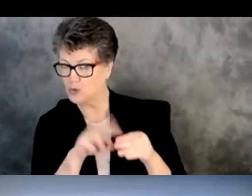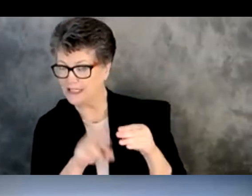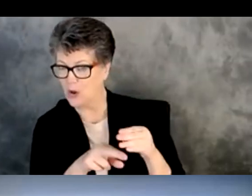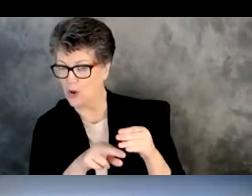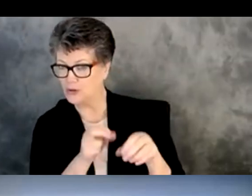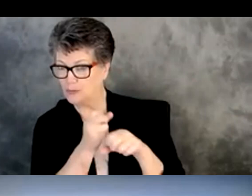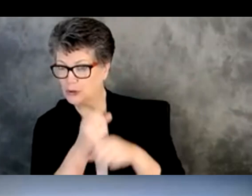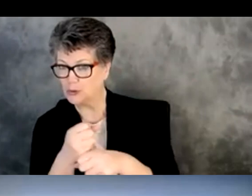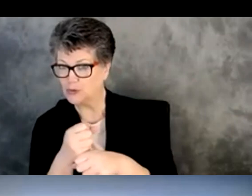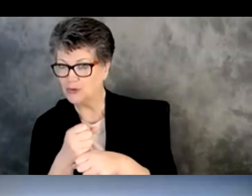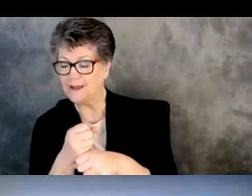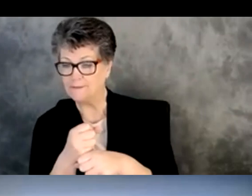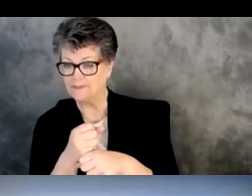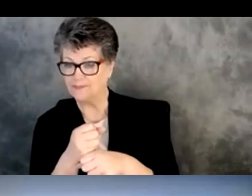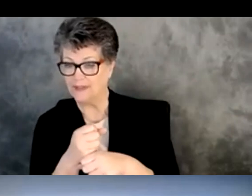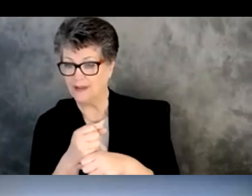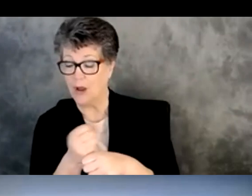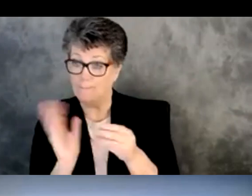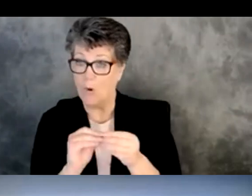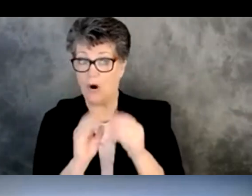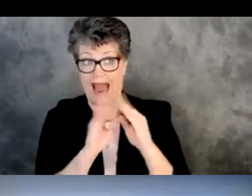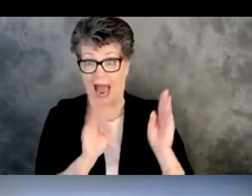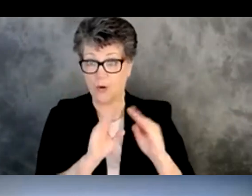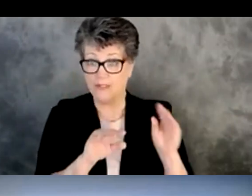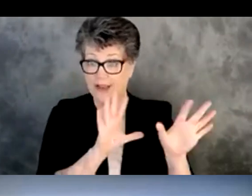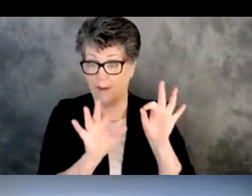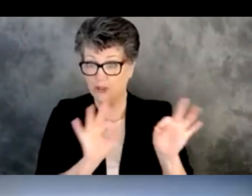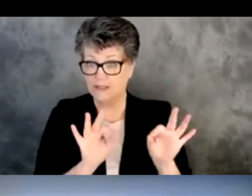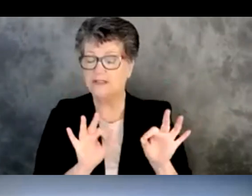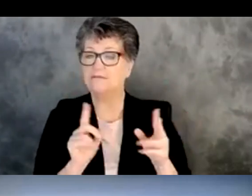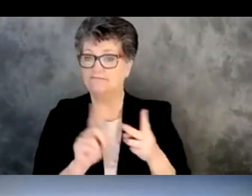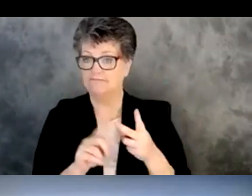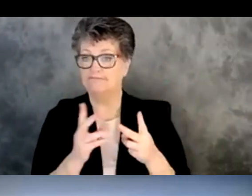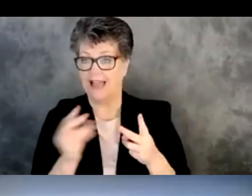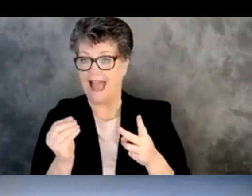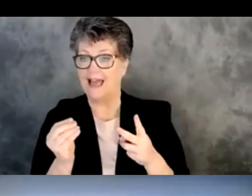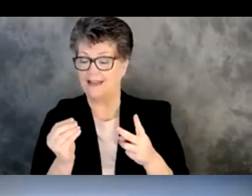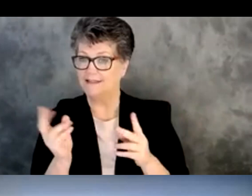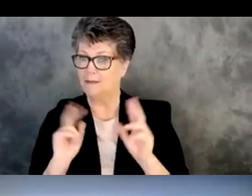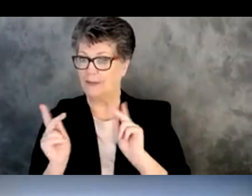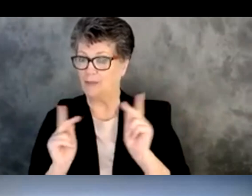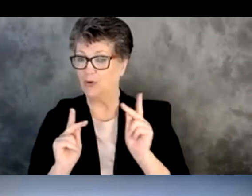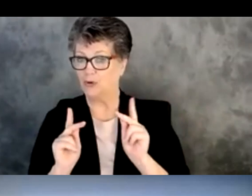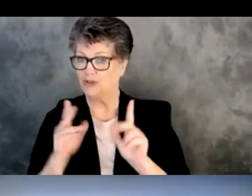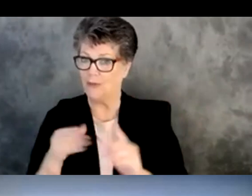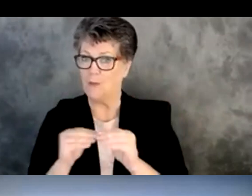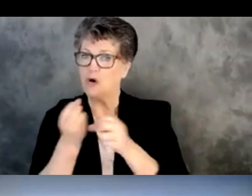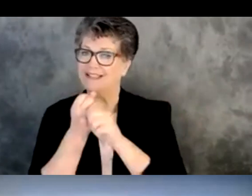produce both more housing options and getting people to a more